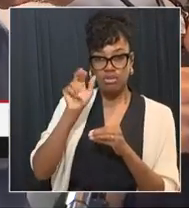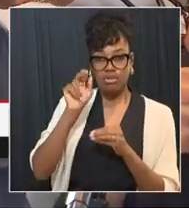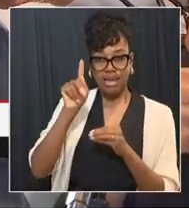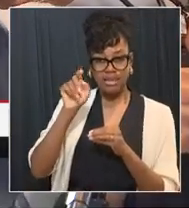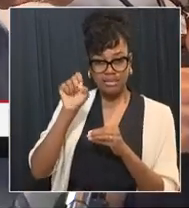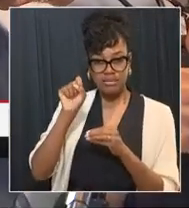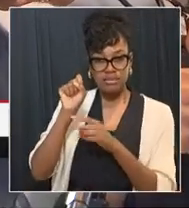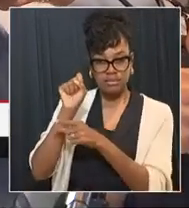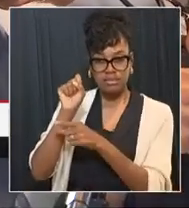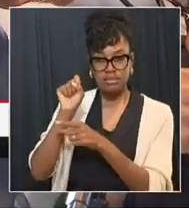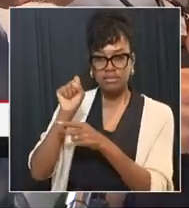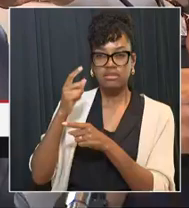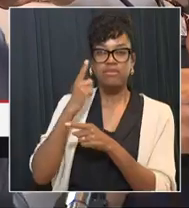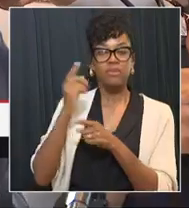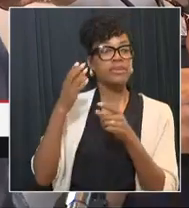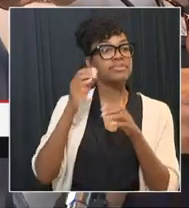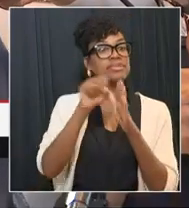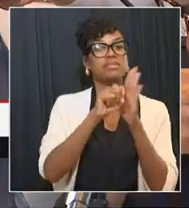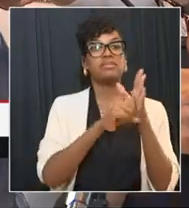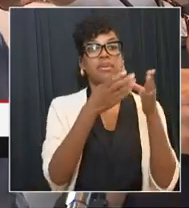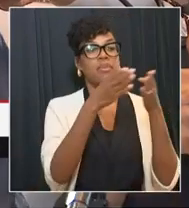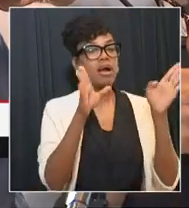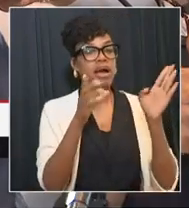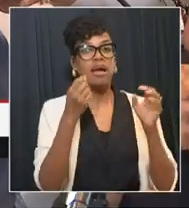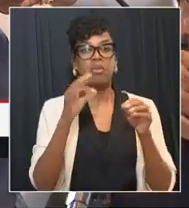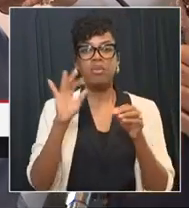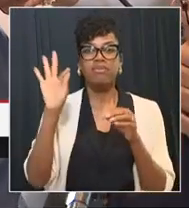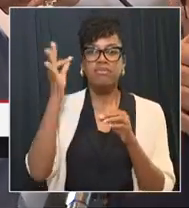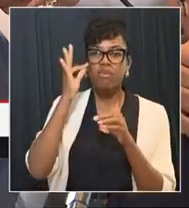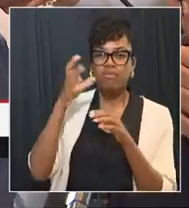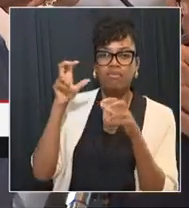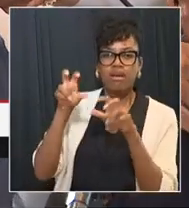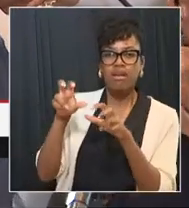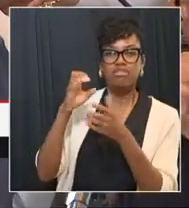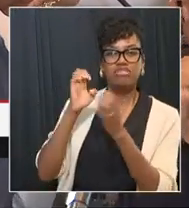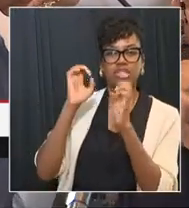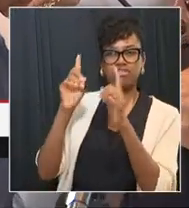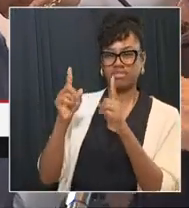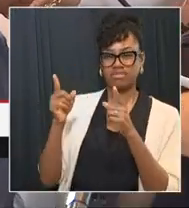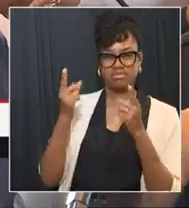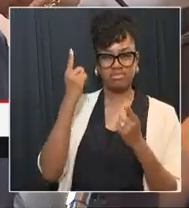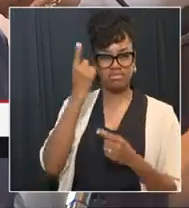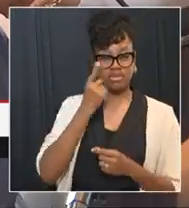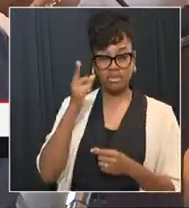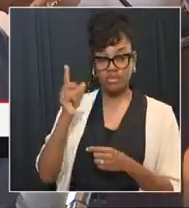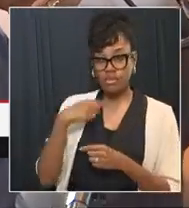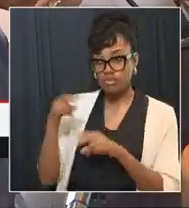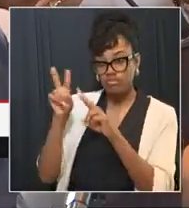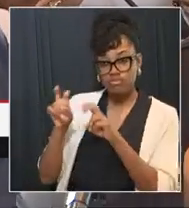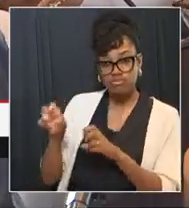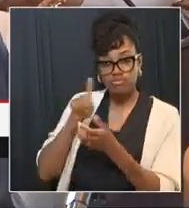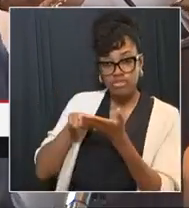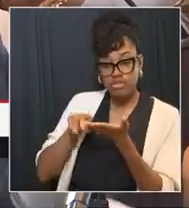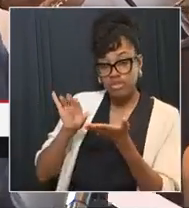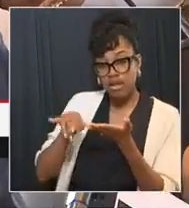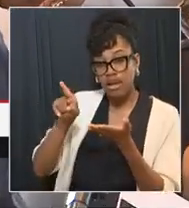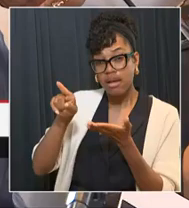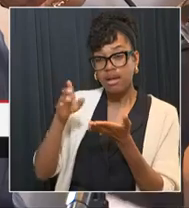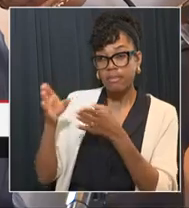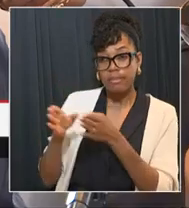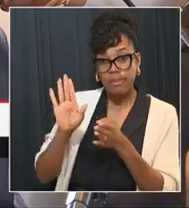grants for education, block grants for health, block grants for everything. Have you looked at that in terms of the preparation of your budget